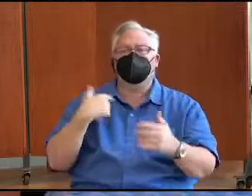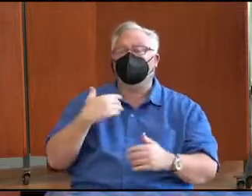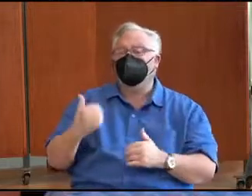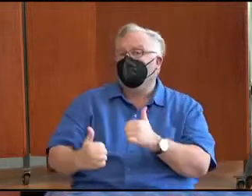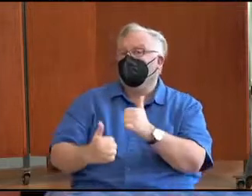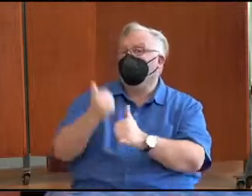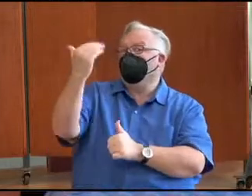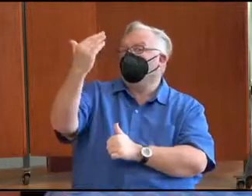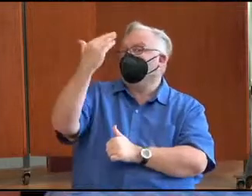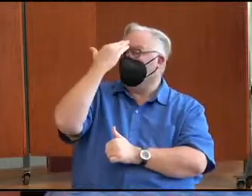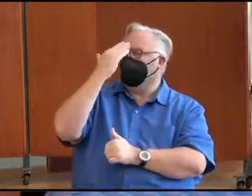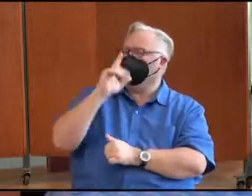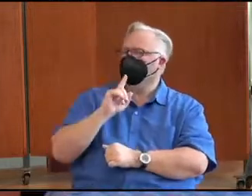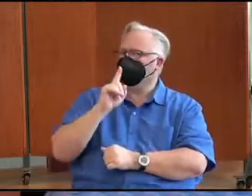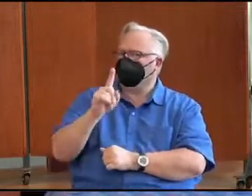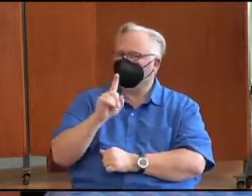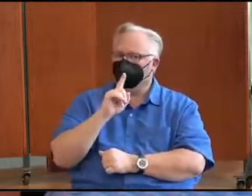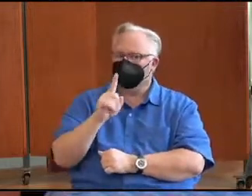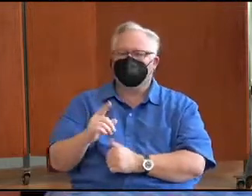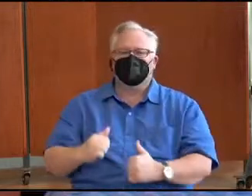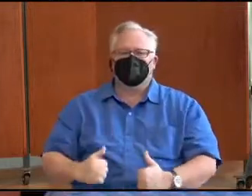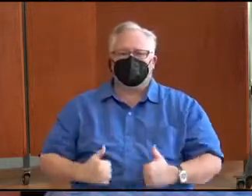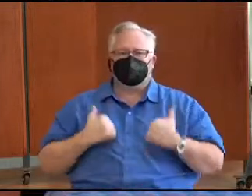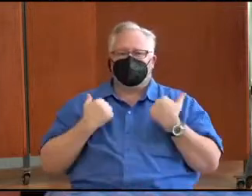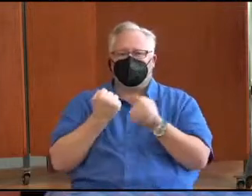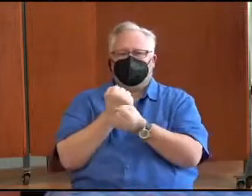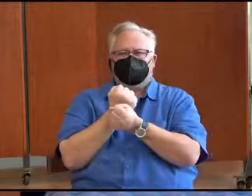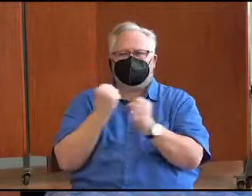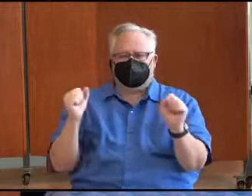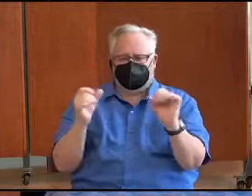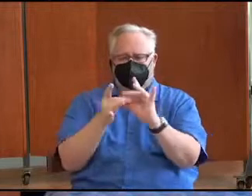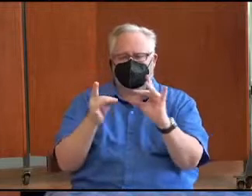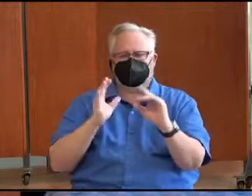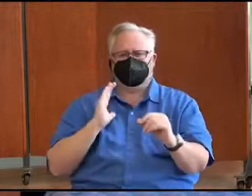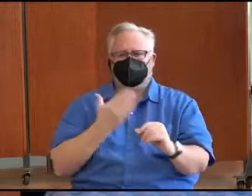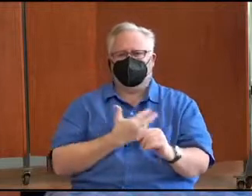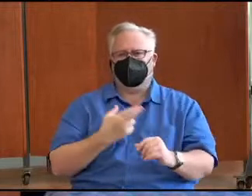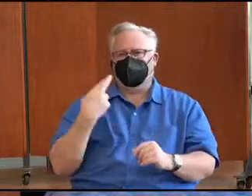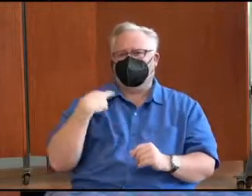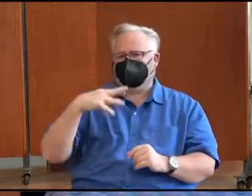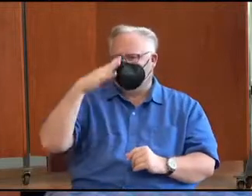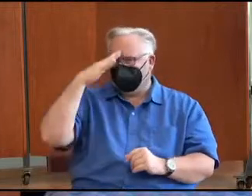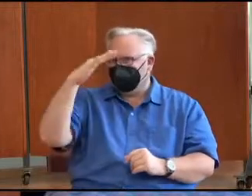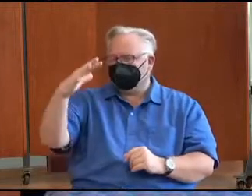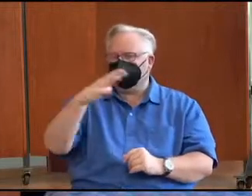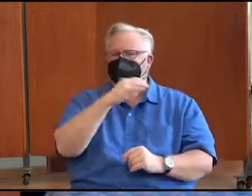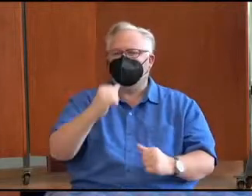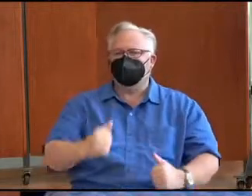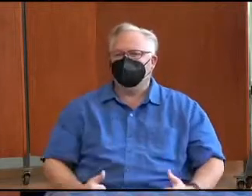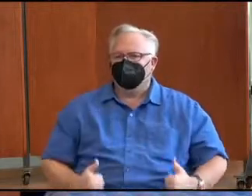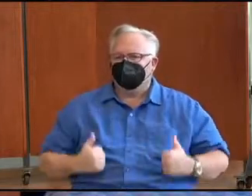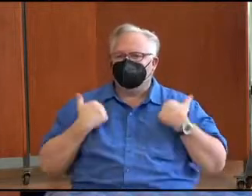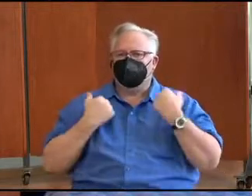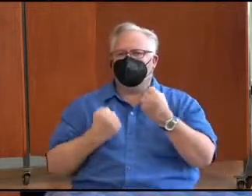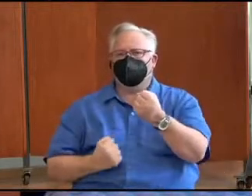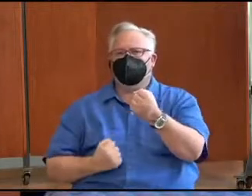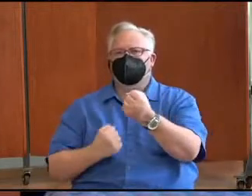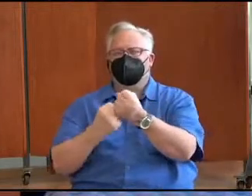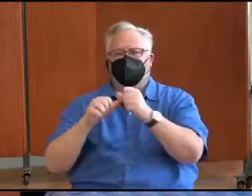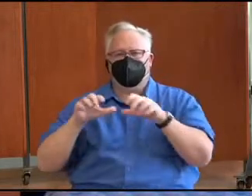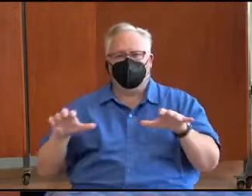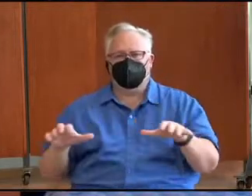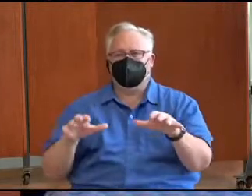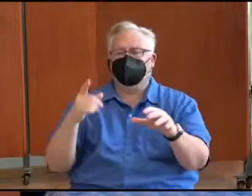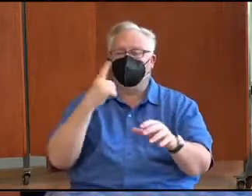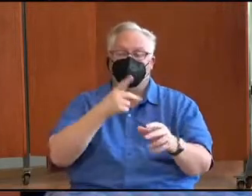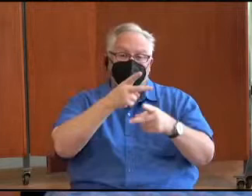the life-saving message of our theology and the life-affirming practices of care and beloved